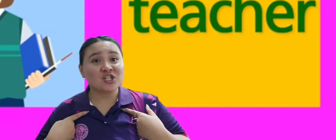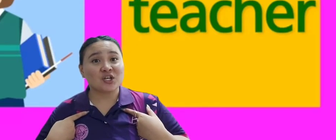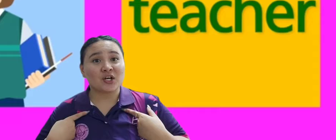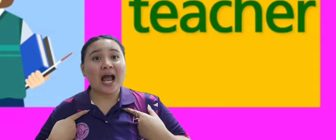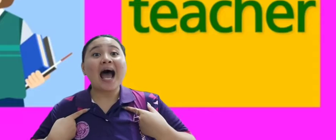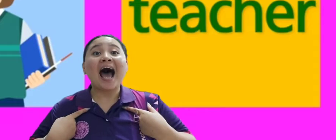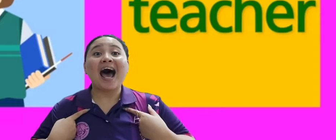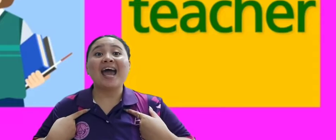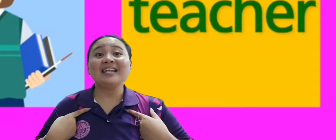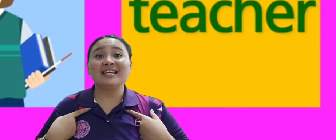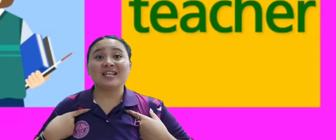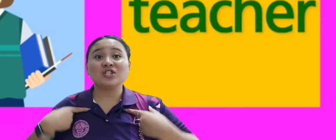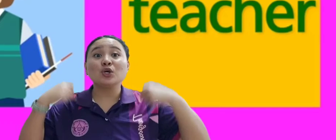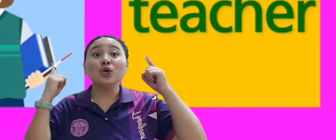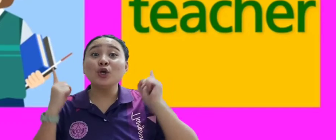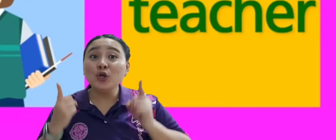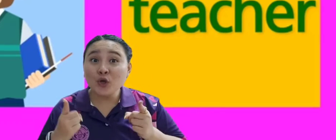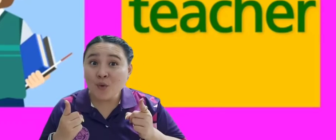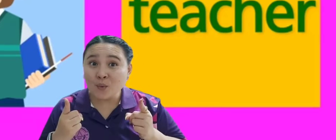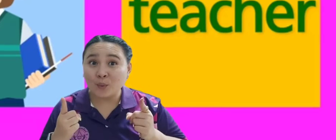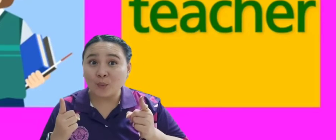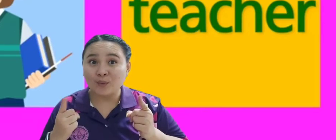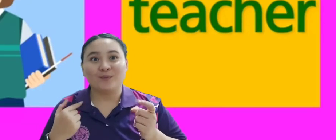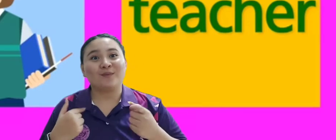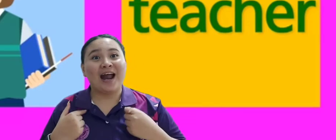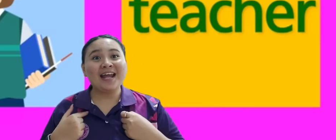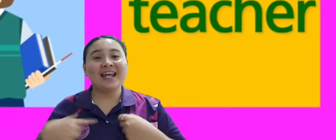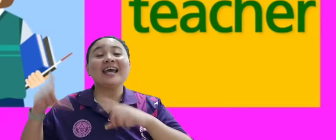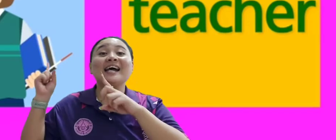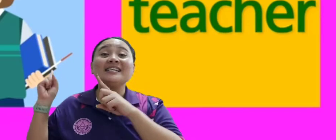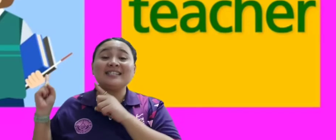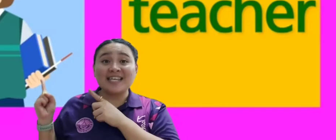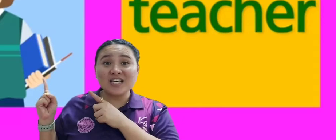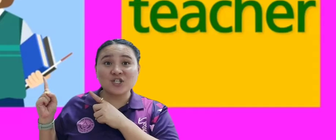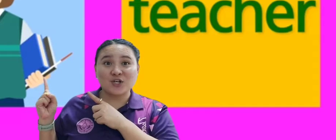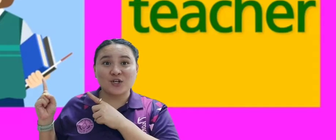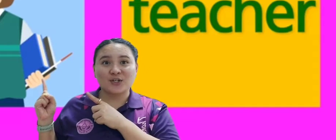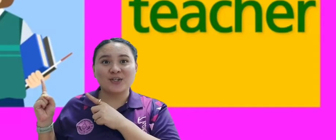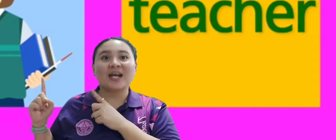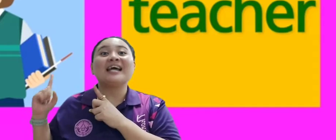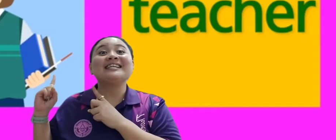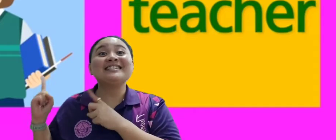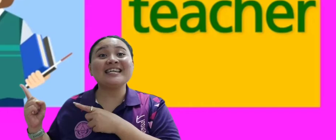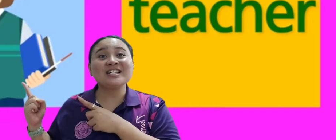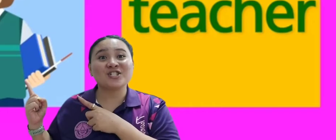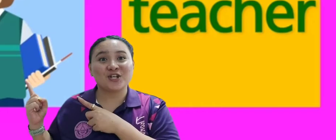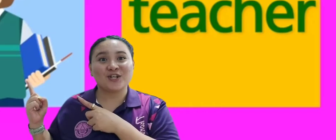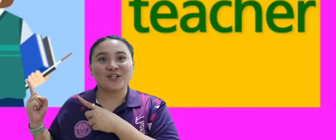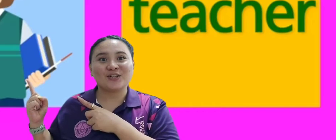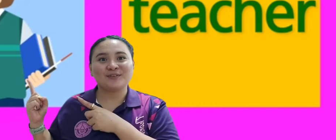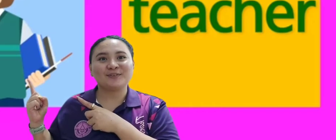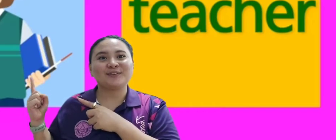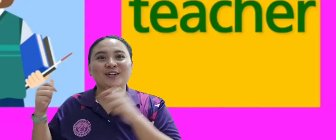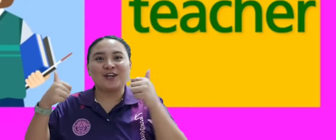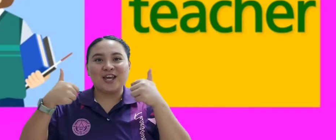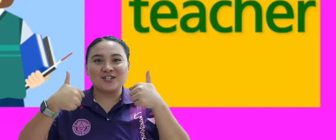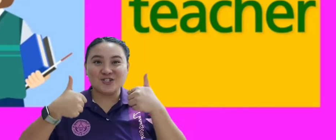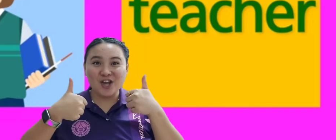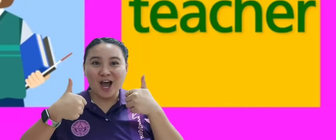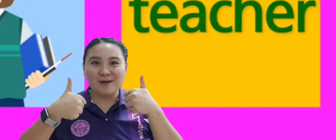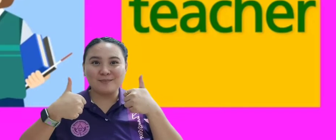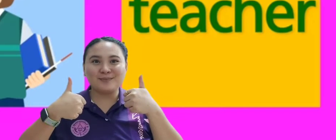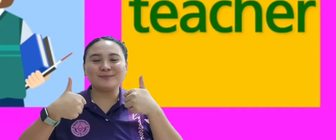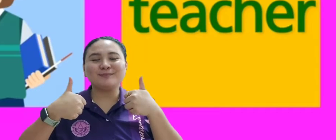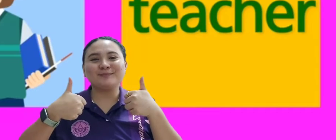a teacher. I teach you, right? Teacher. Teacher.